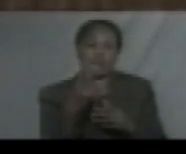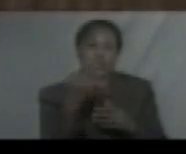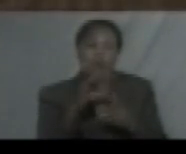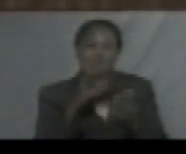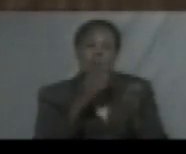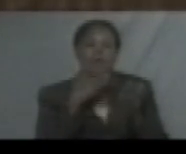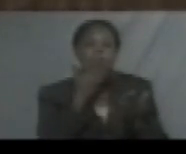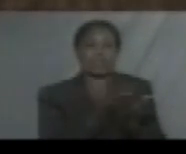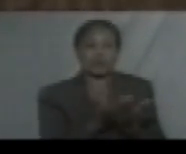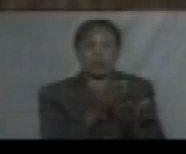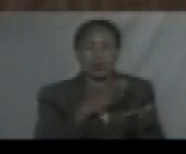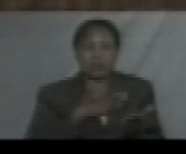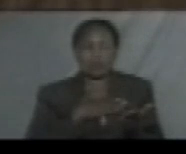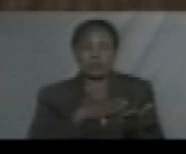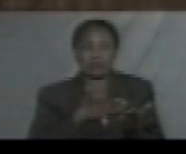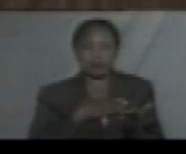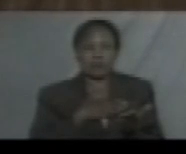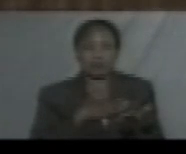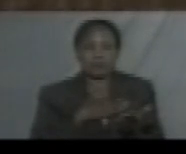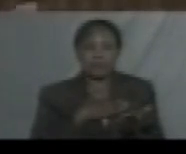our petition.